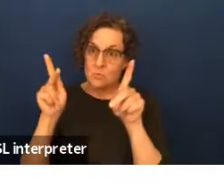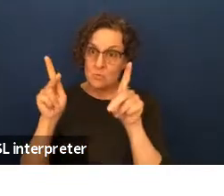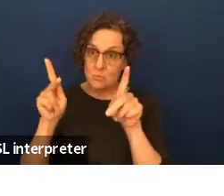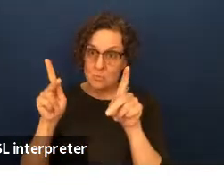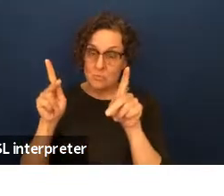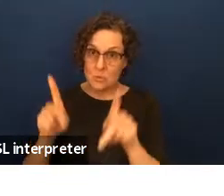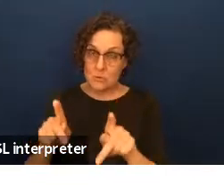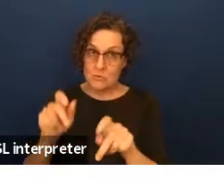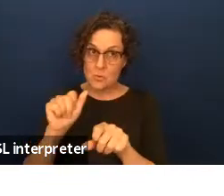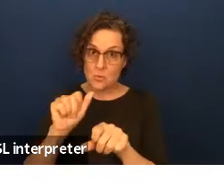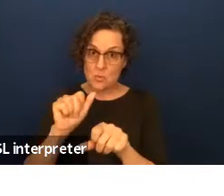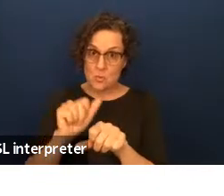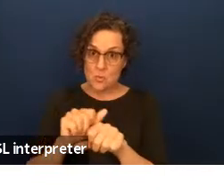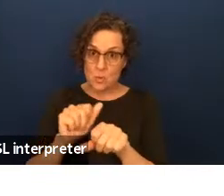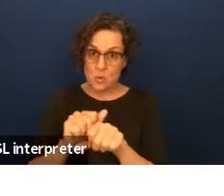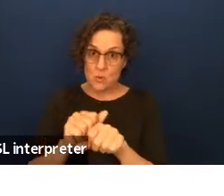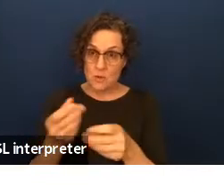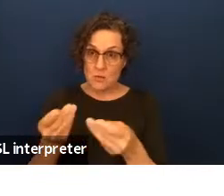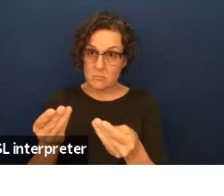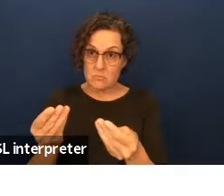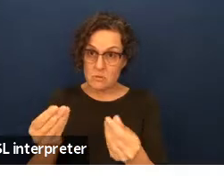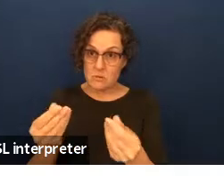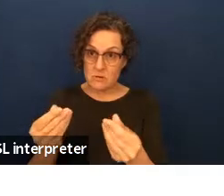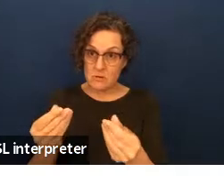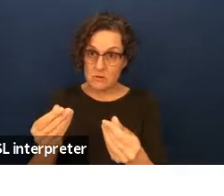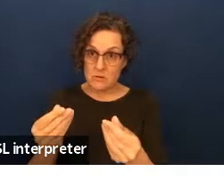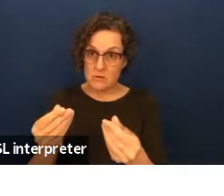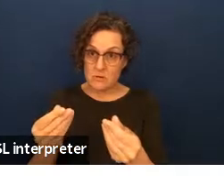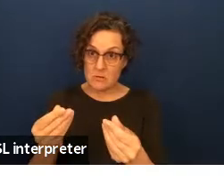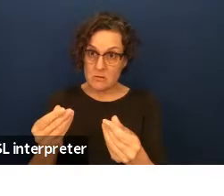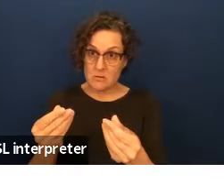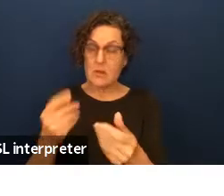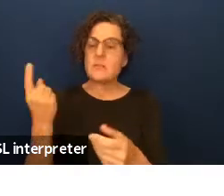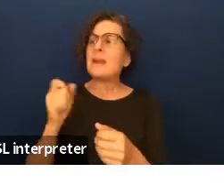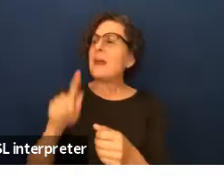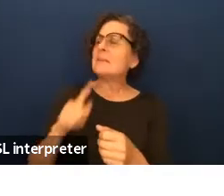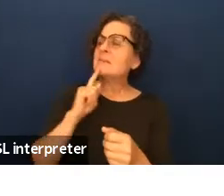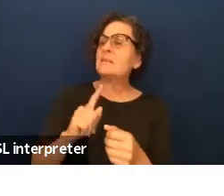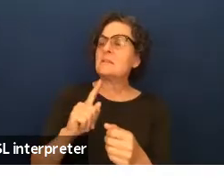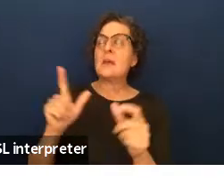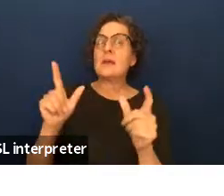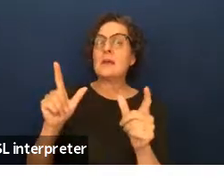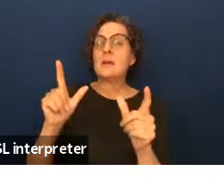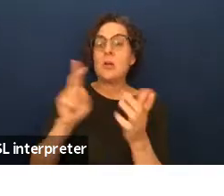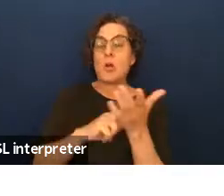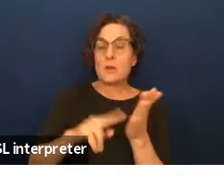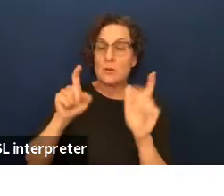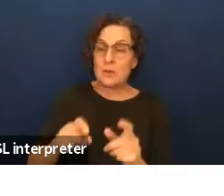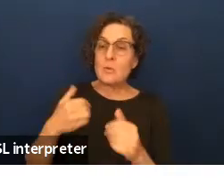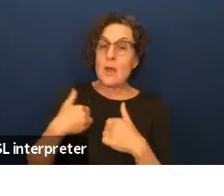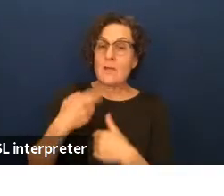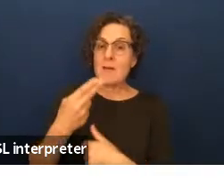next question is, does the Class A licensed contractor need to be hazmat certified? What it is the Cal OSHA has